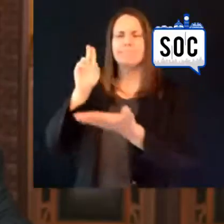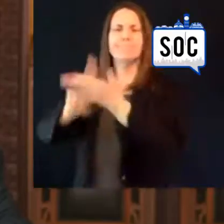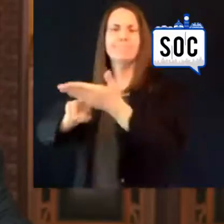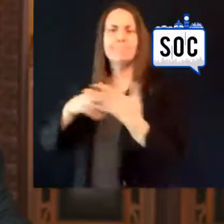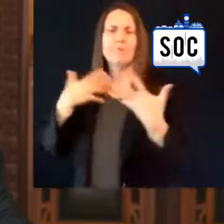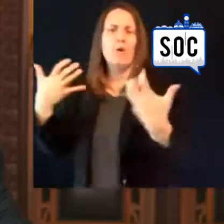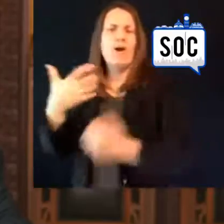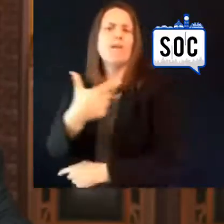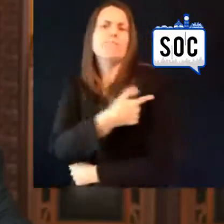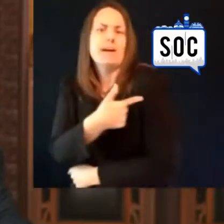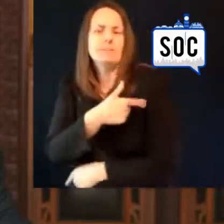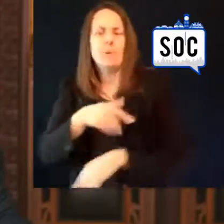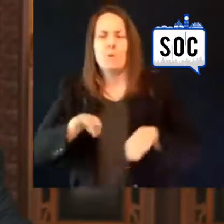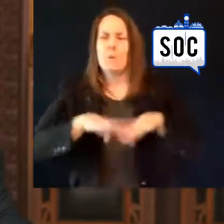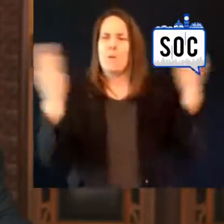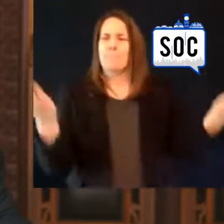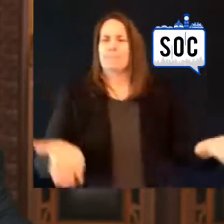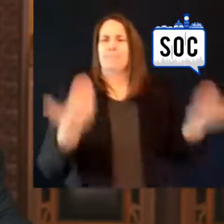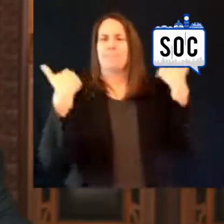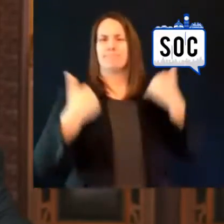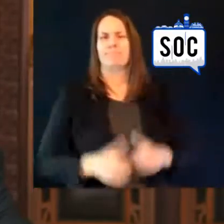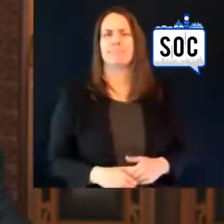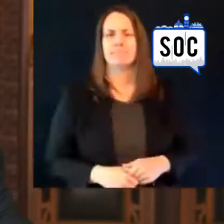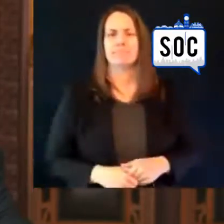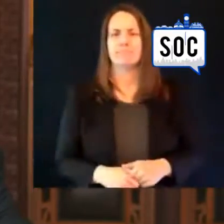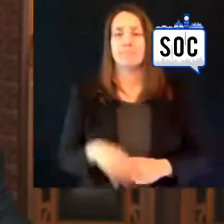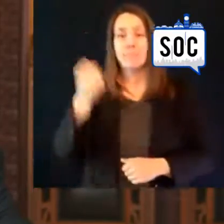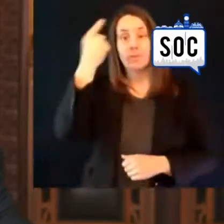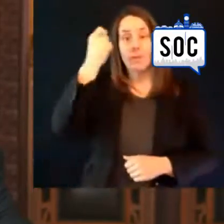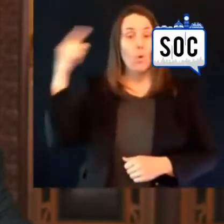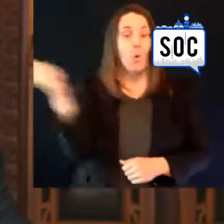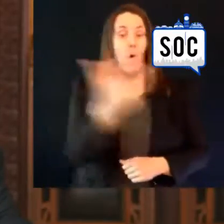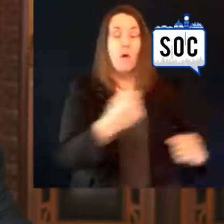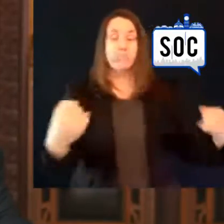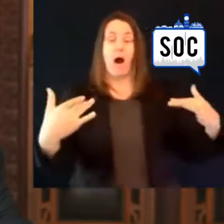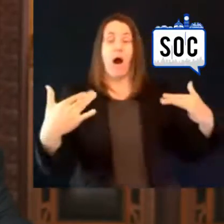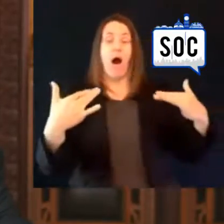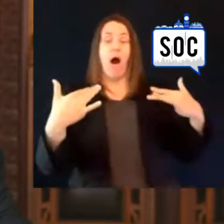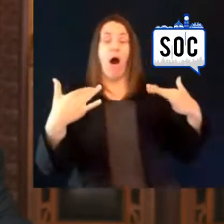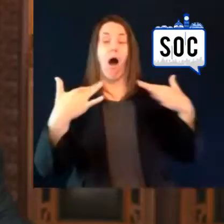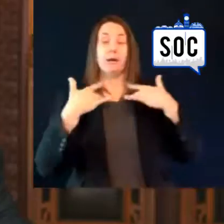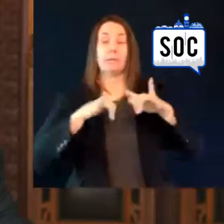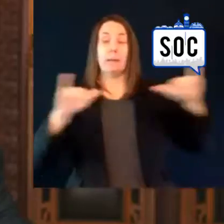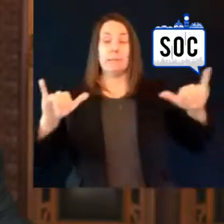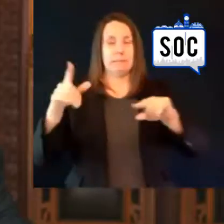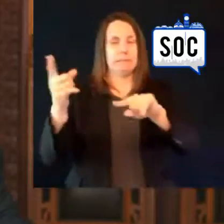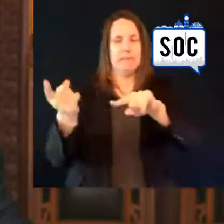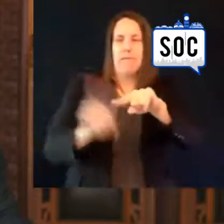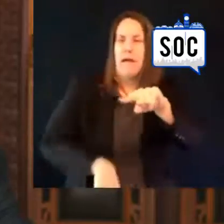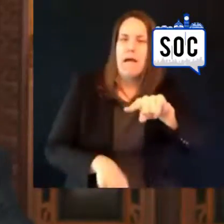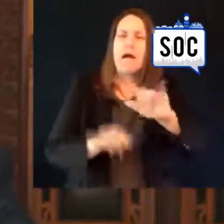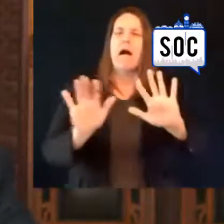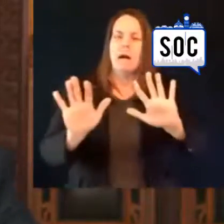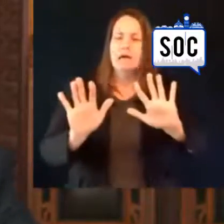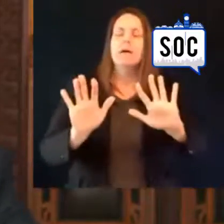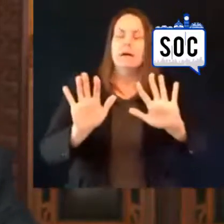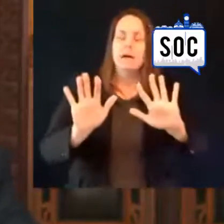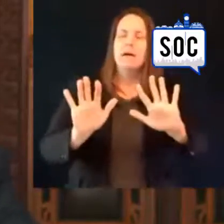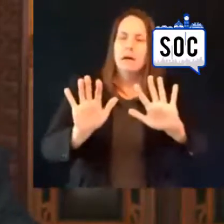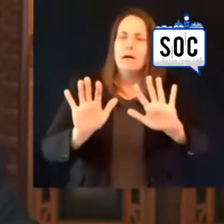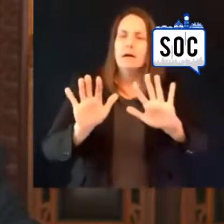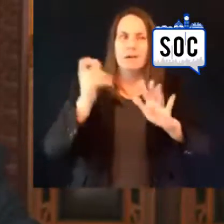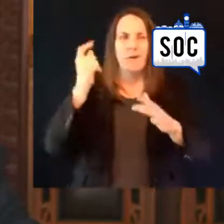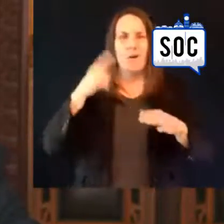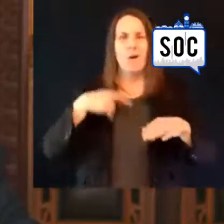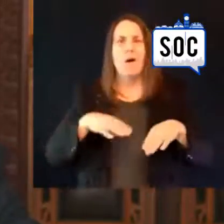feeling the hope, excitement, and relief that we all have anxiously awaited for this year. Wisconsinites